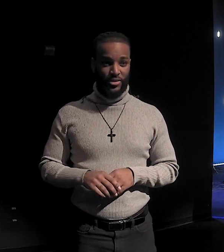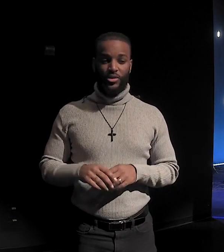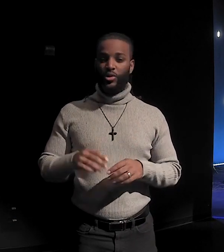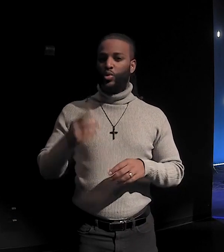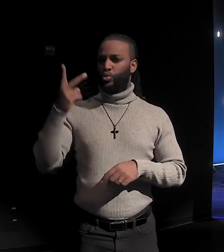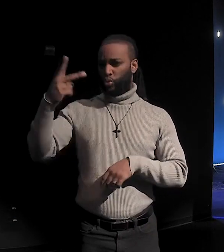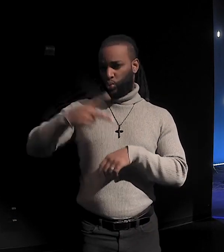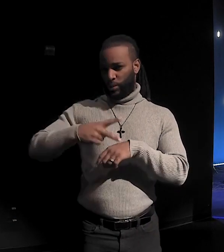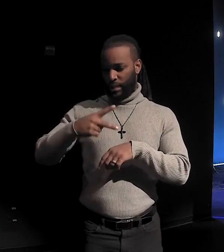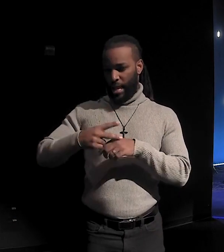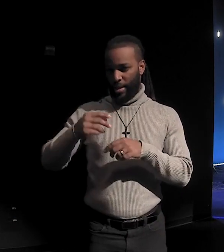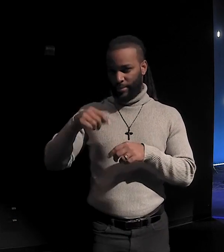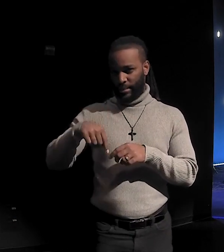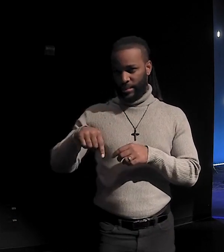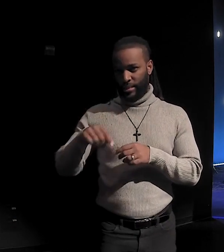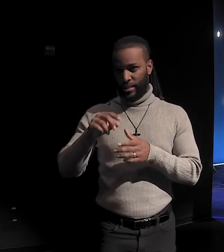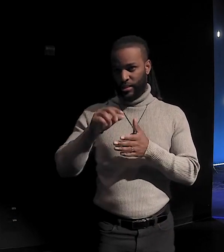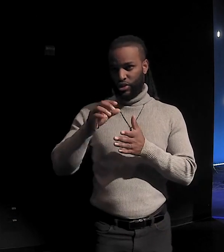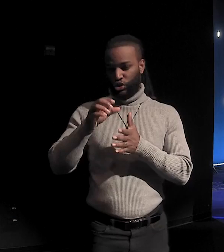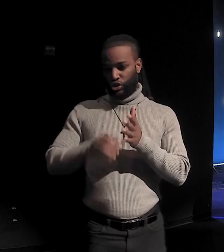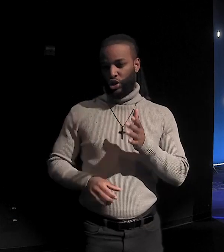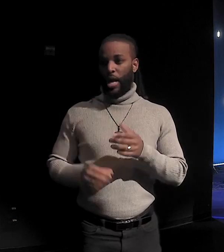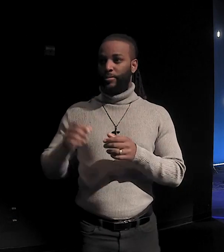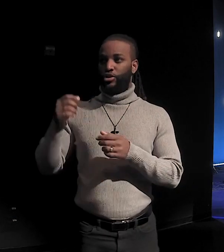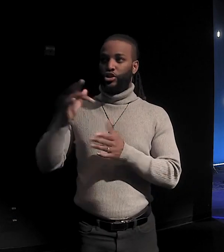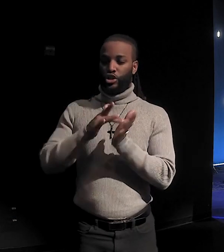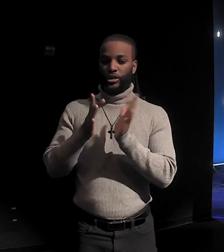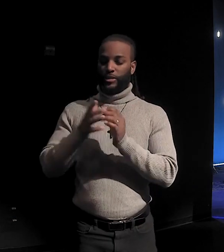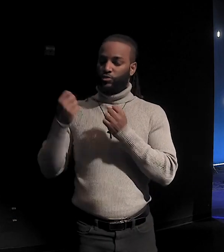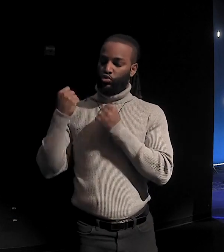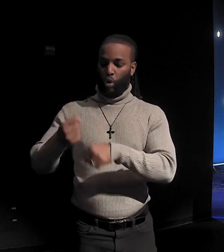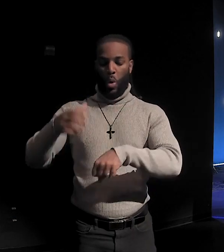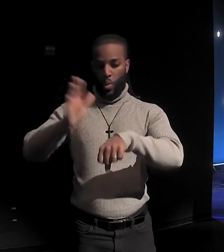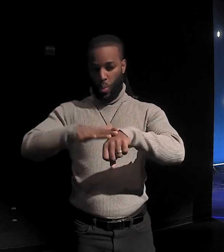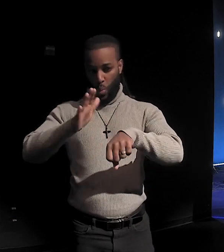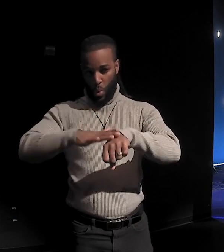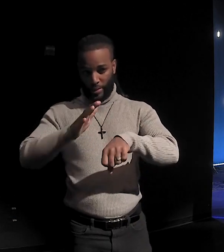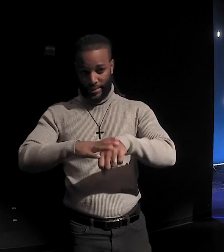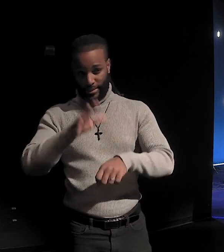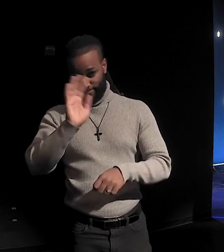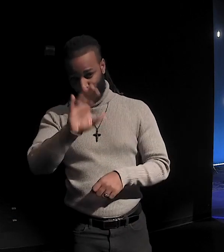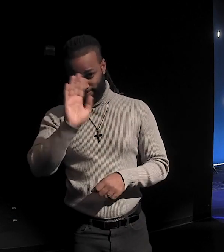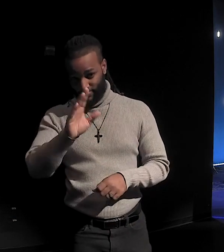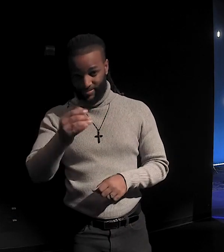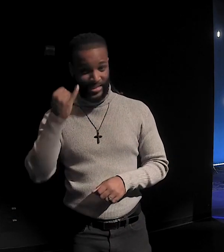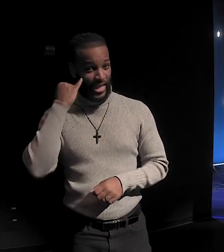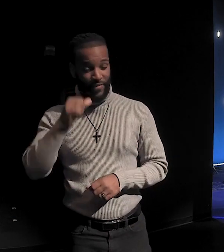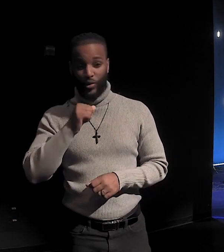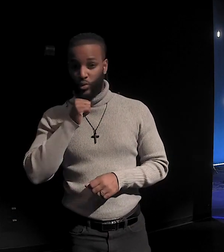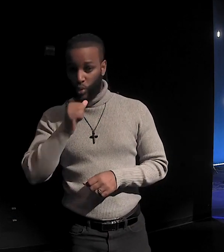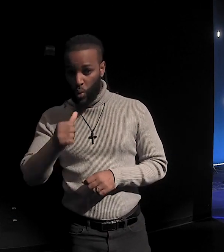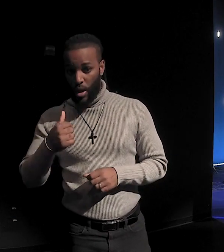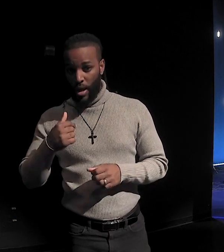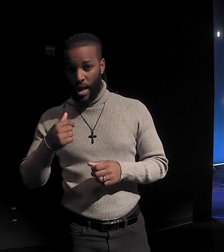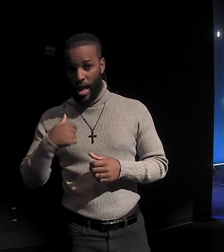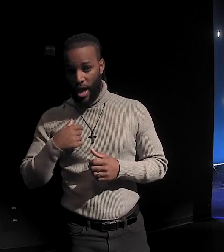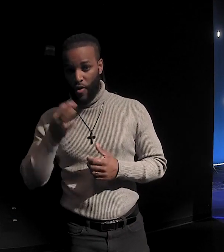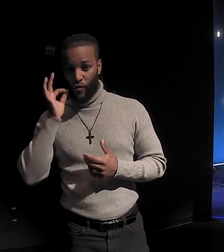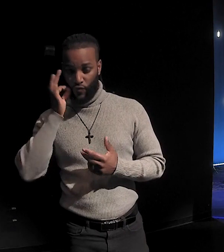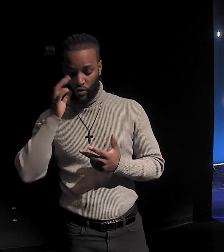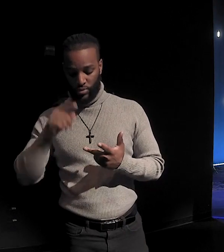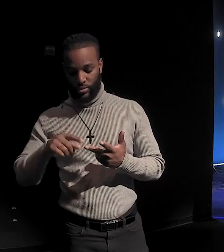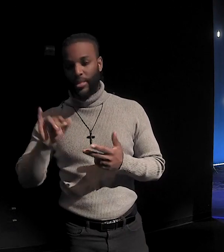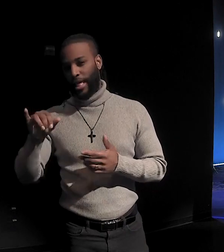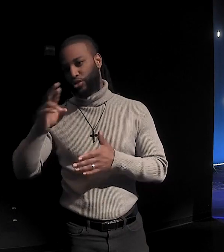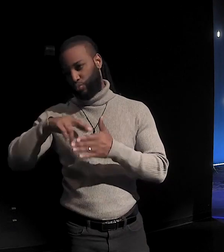in this passage, he gives a really strong warning. He says, look, if you don't bear fruit, which is a result